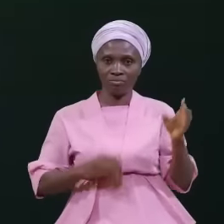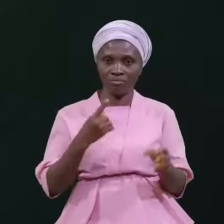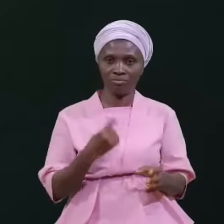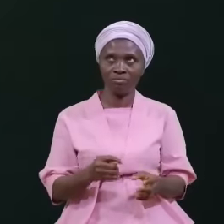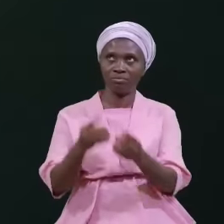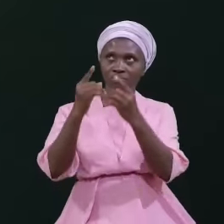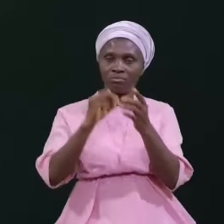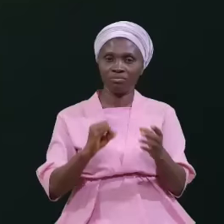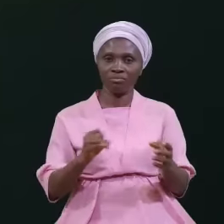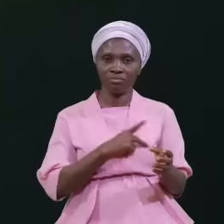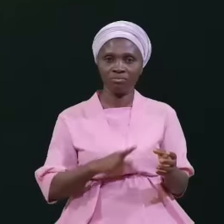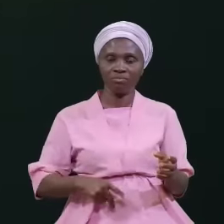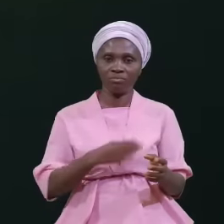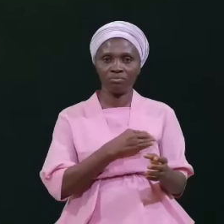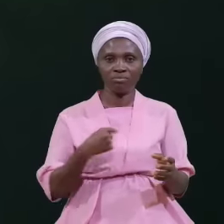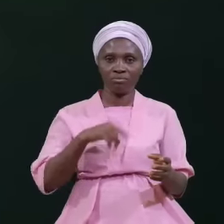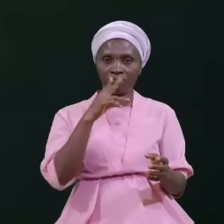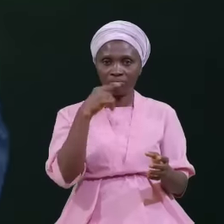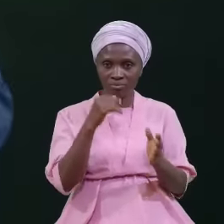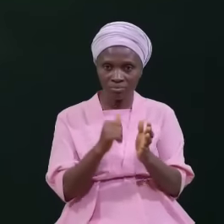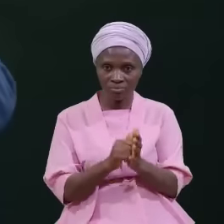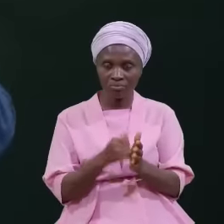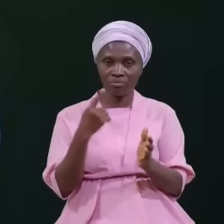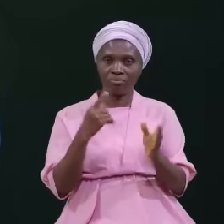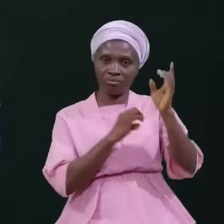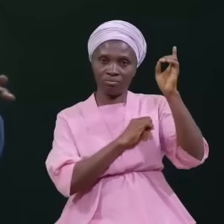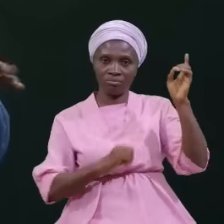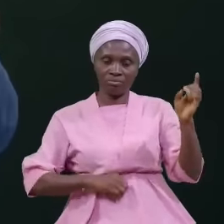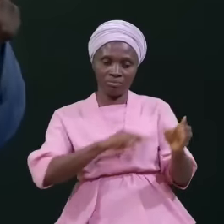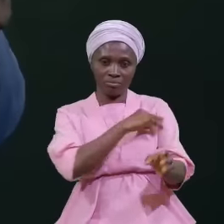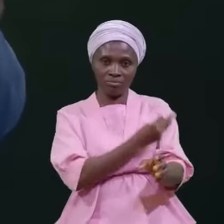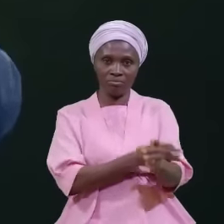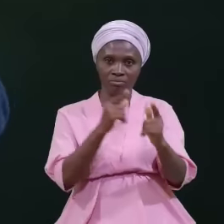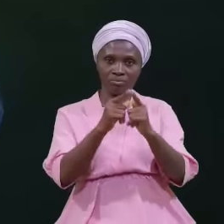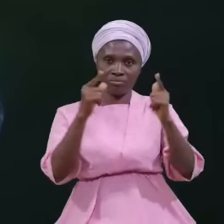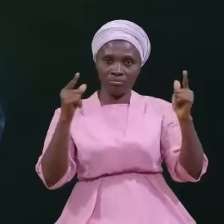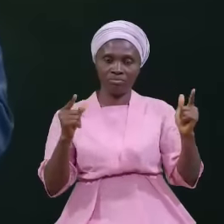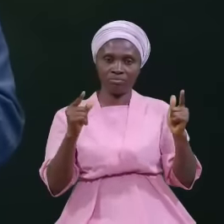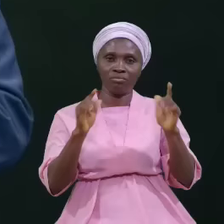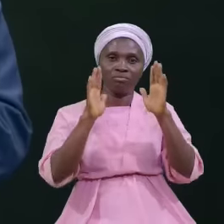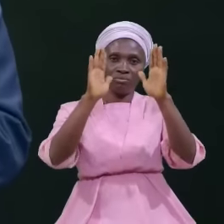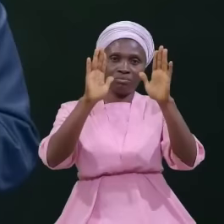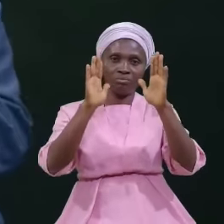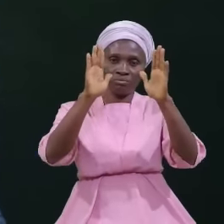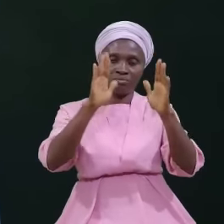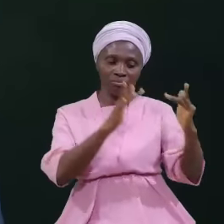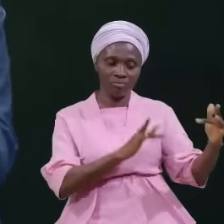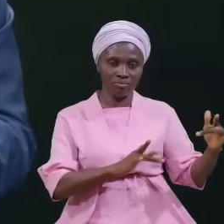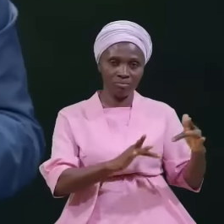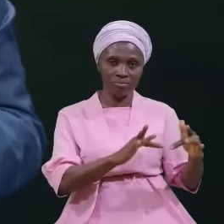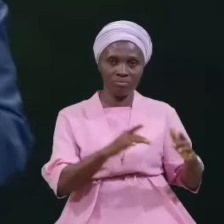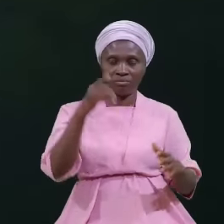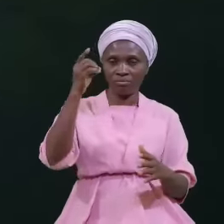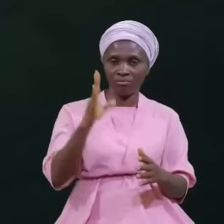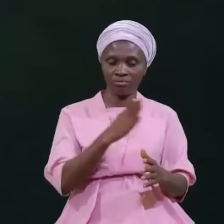seen Emmanuel, the Mighty God, the Marvelous God, the Merciful God, and the Majestic